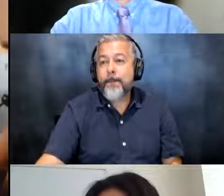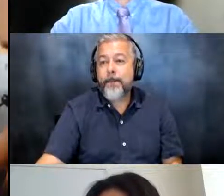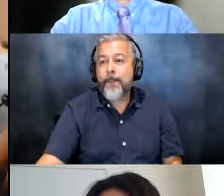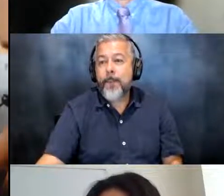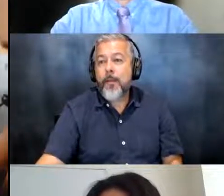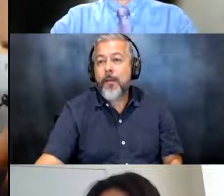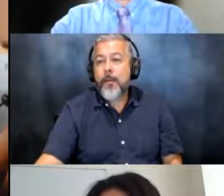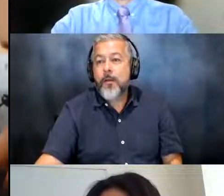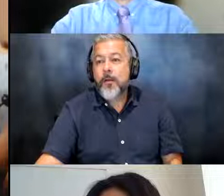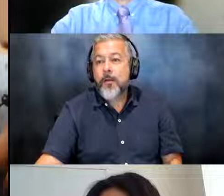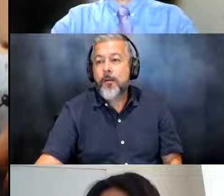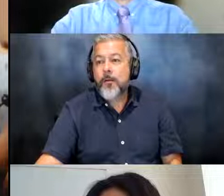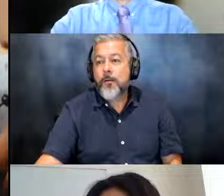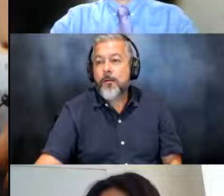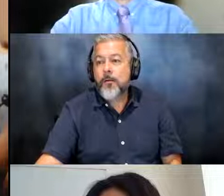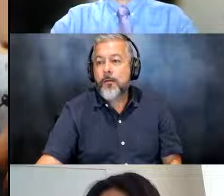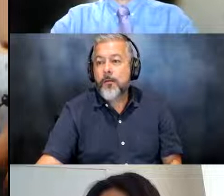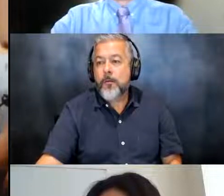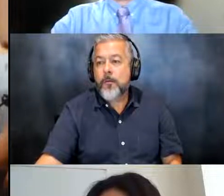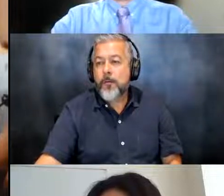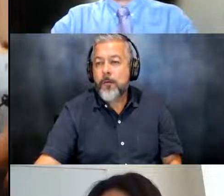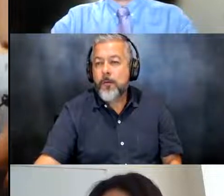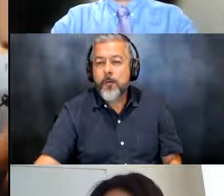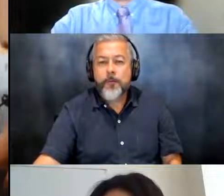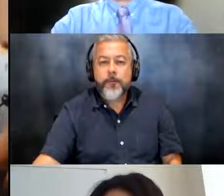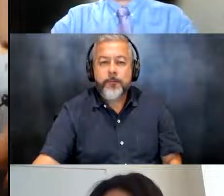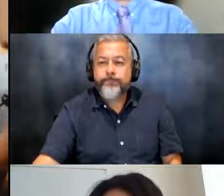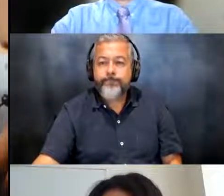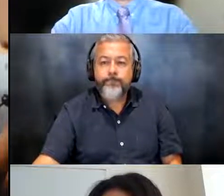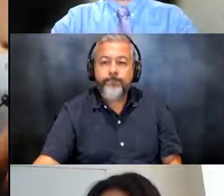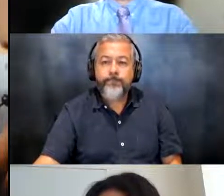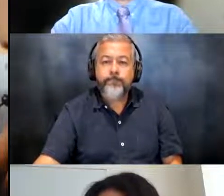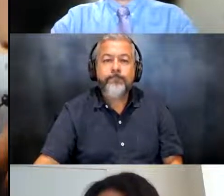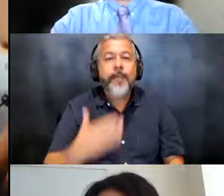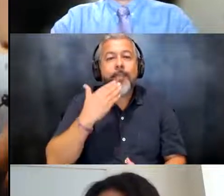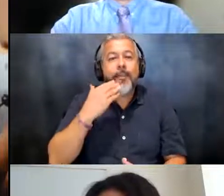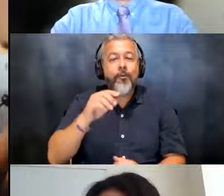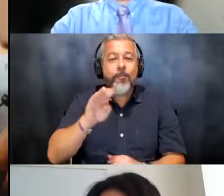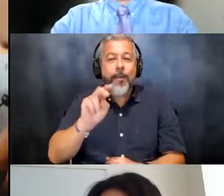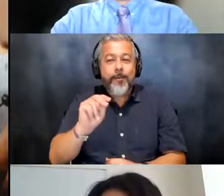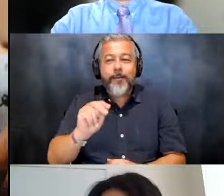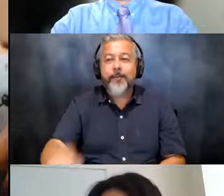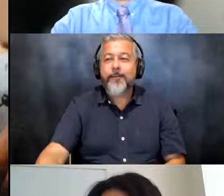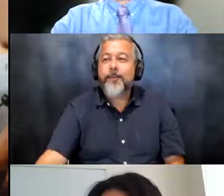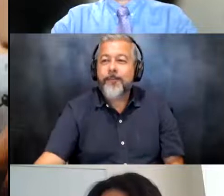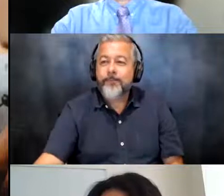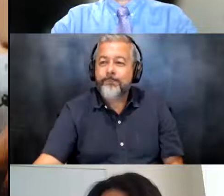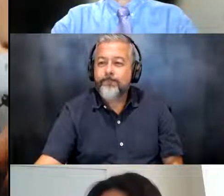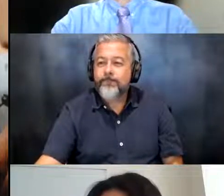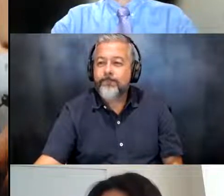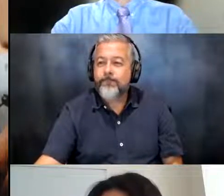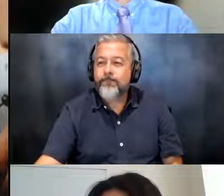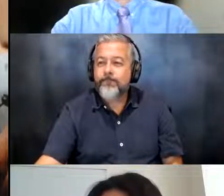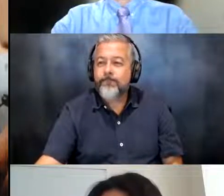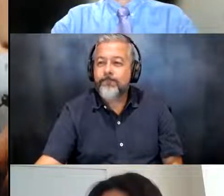Thank you, Brandon, for transitioning to this slide and having me share what has happened in the last few years,